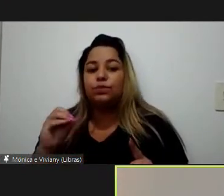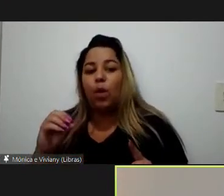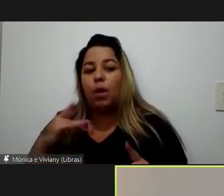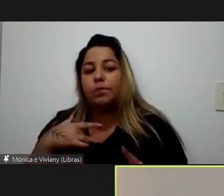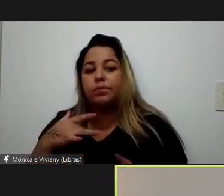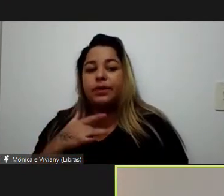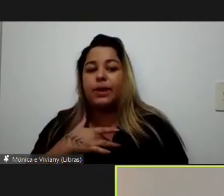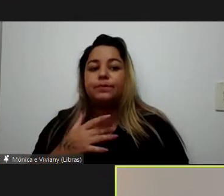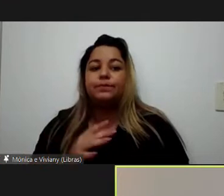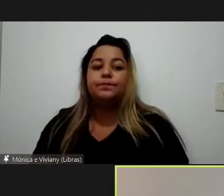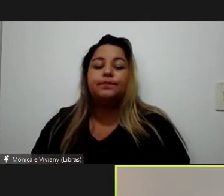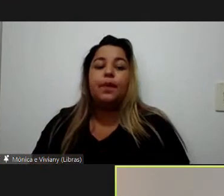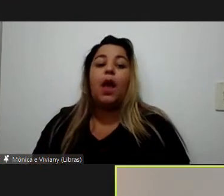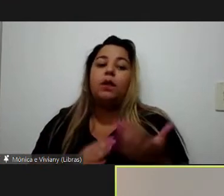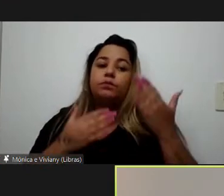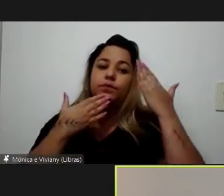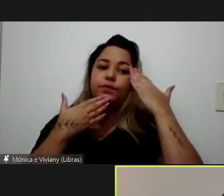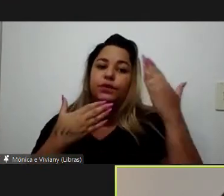much.